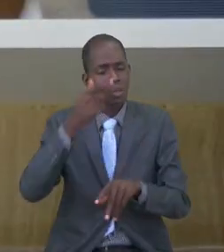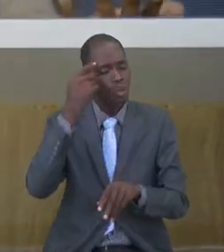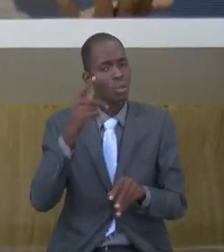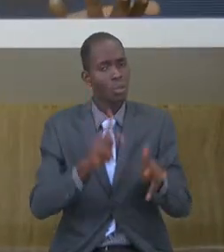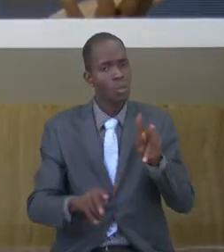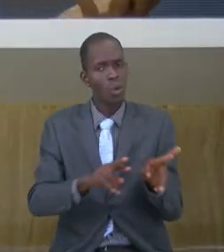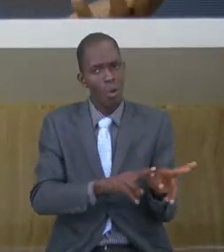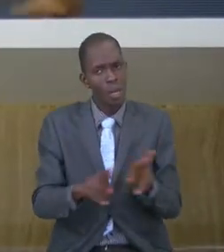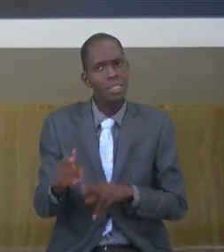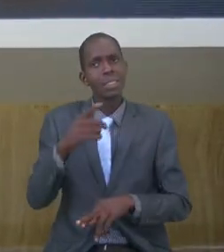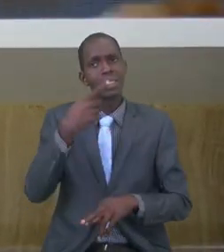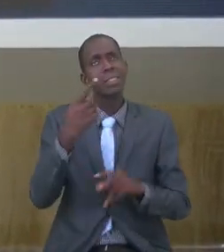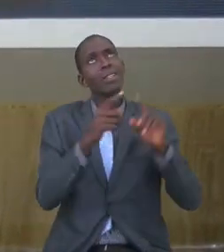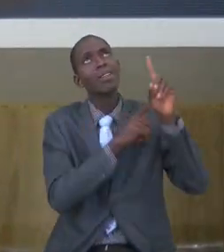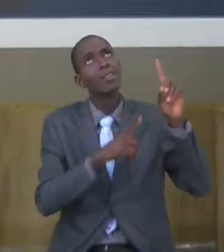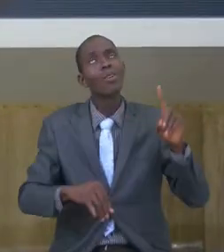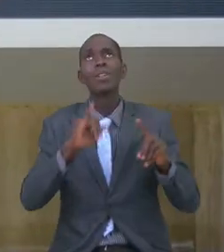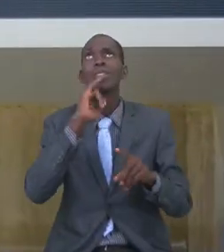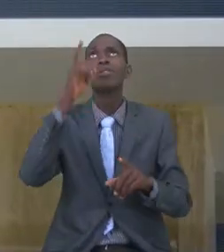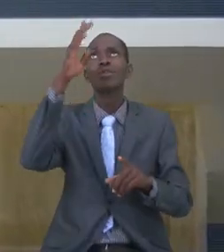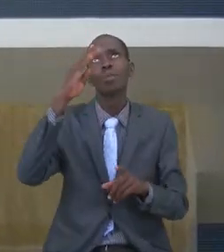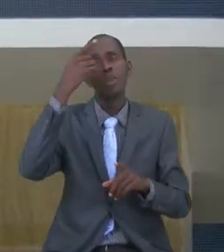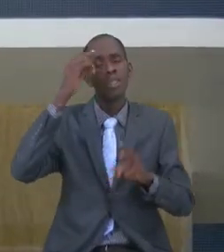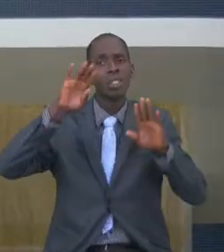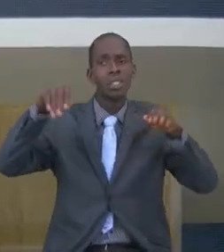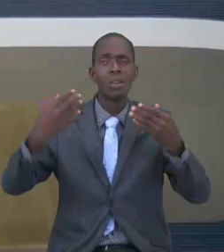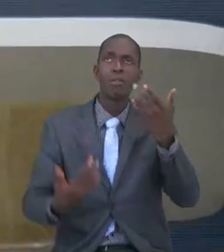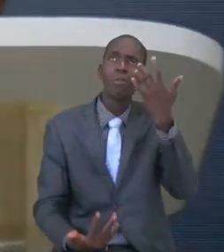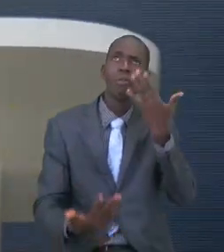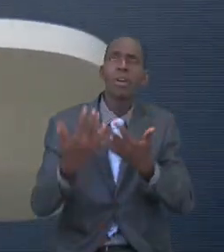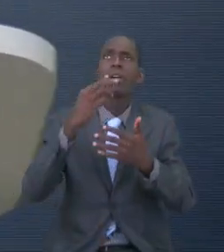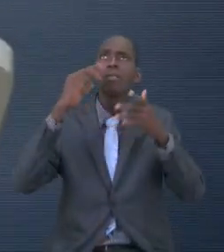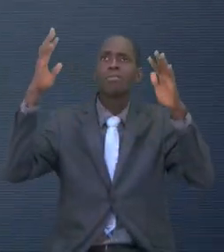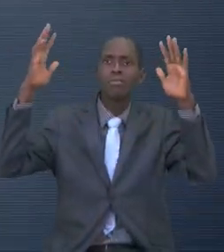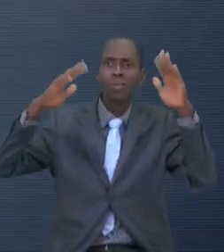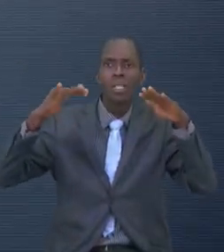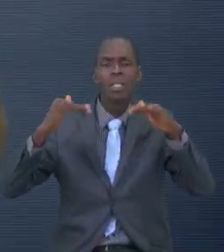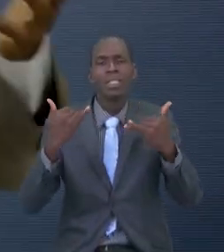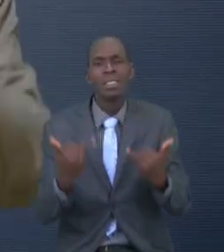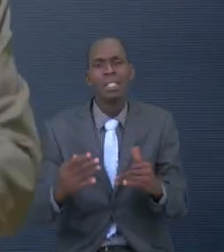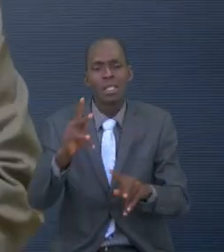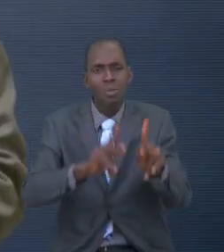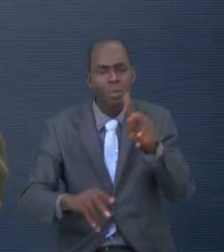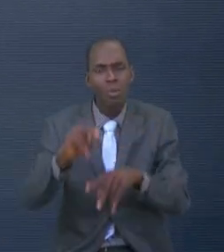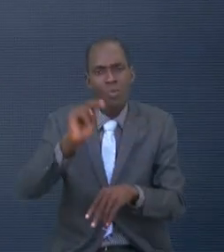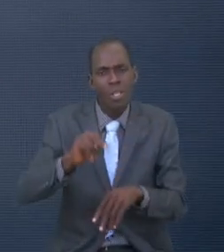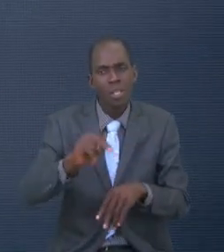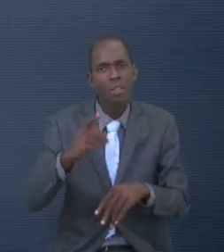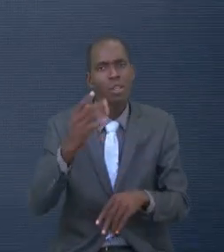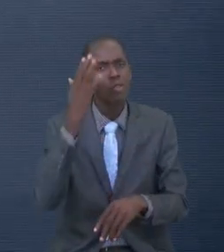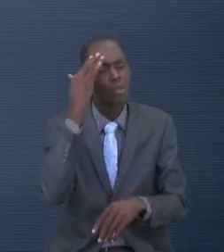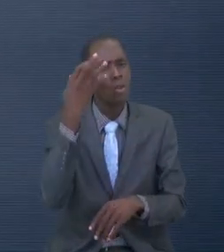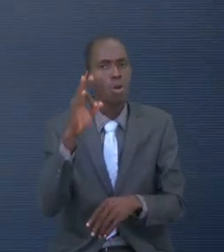is giving us the fire, is giving us the rain, what next? You need the knowledge of the word of God.